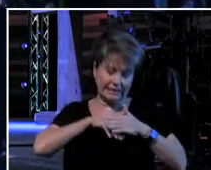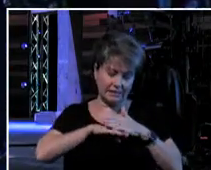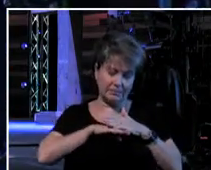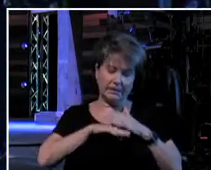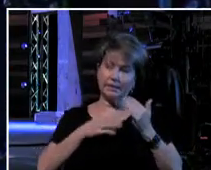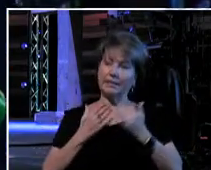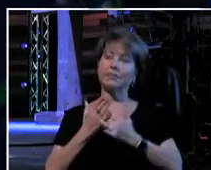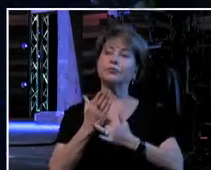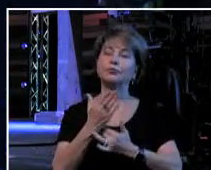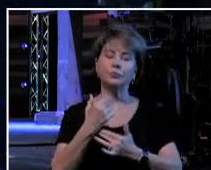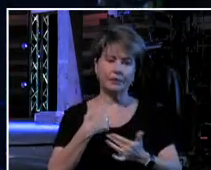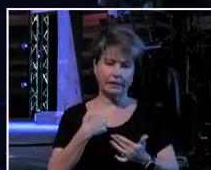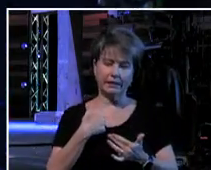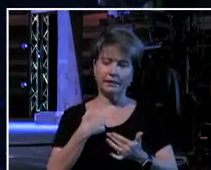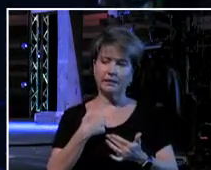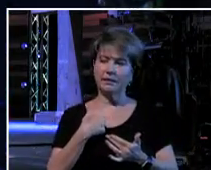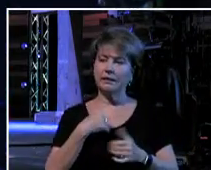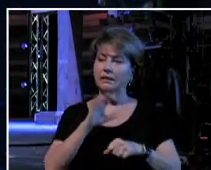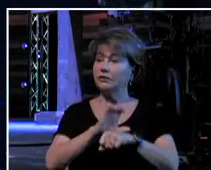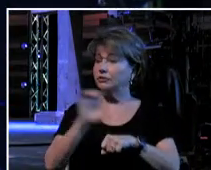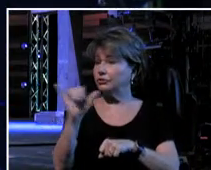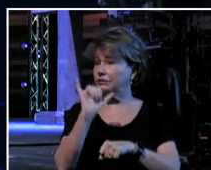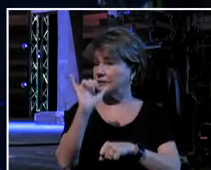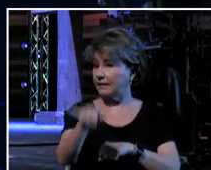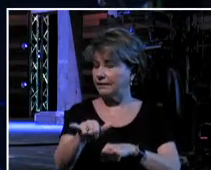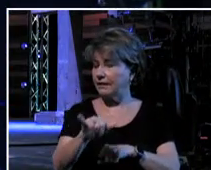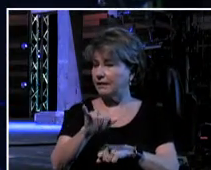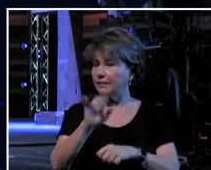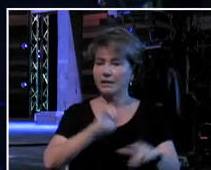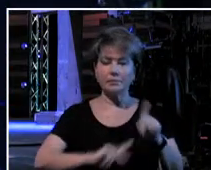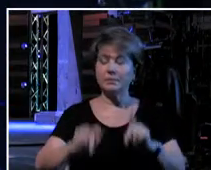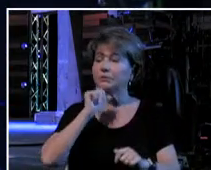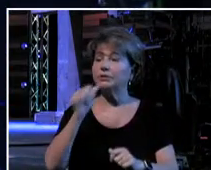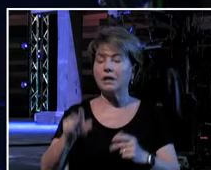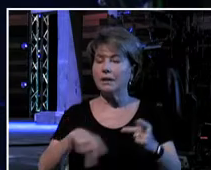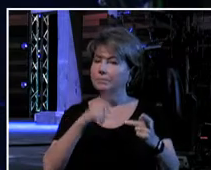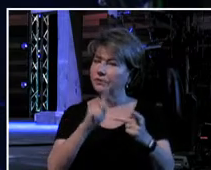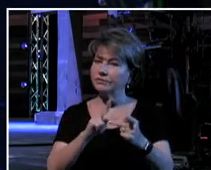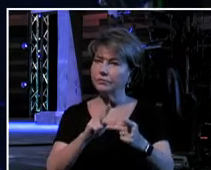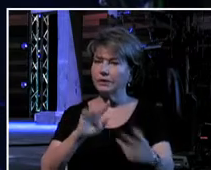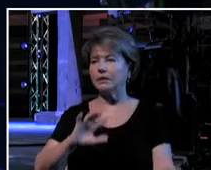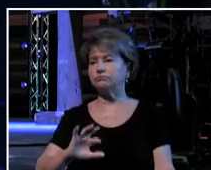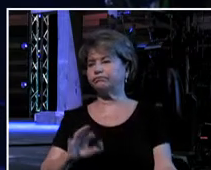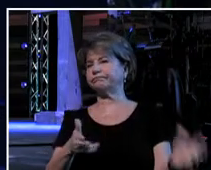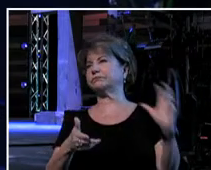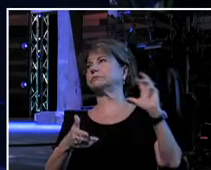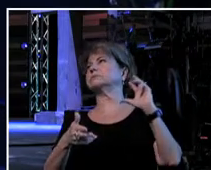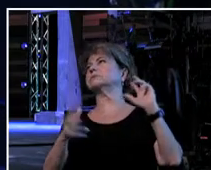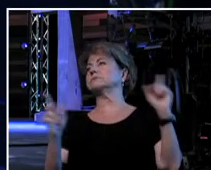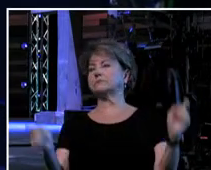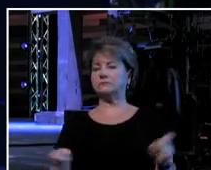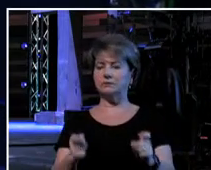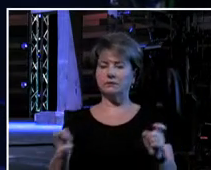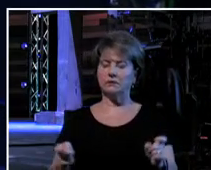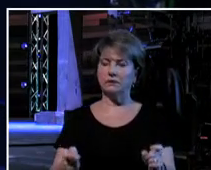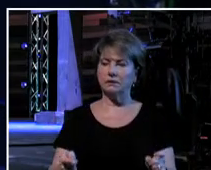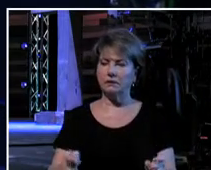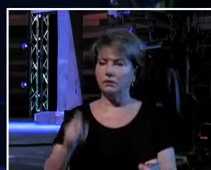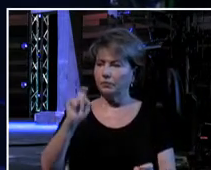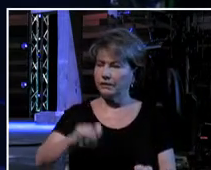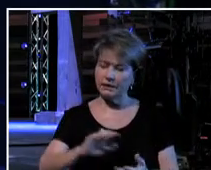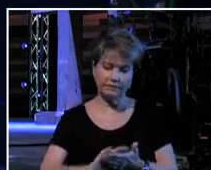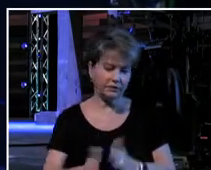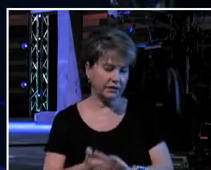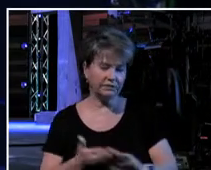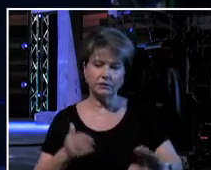that's what the church is. It's people's lives who aren't perfect. Man, we are messed up. Just hang out with us for a little while. We are messed